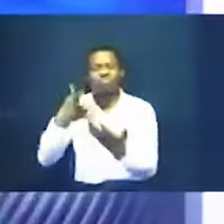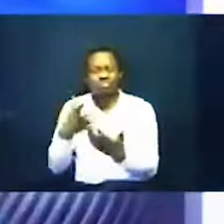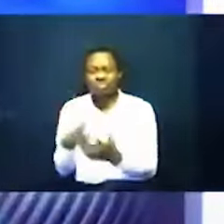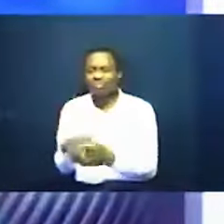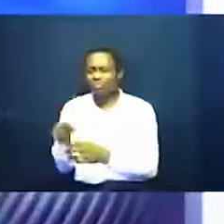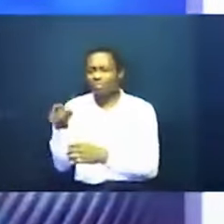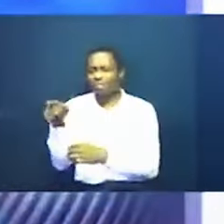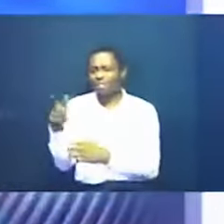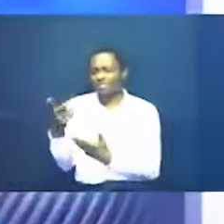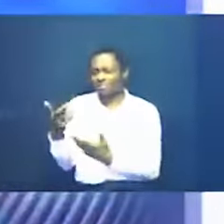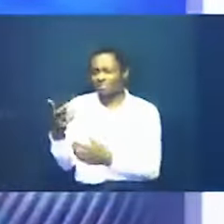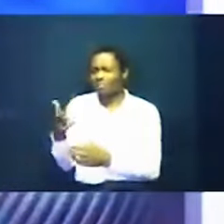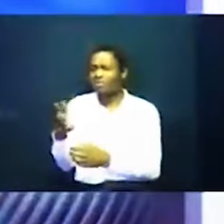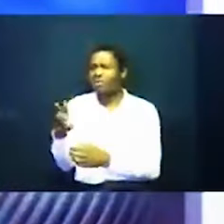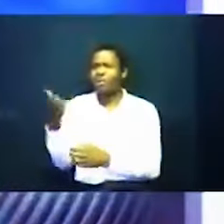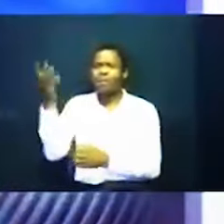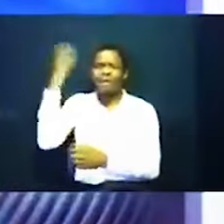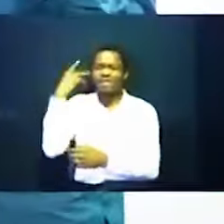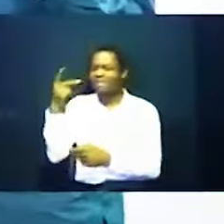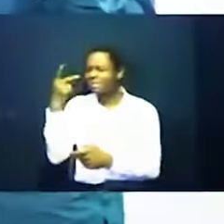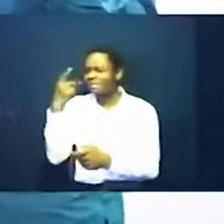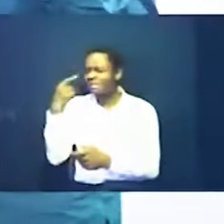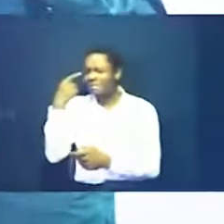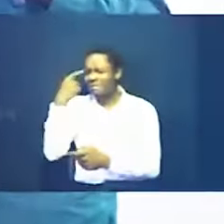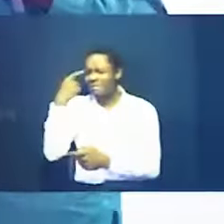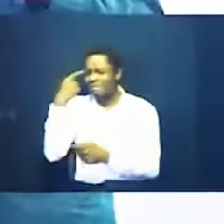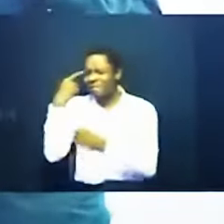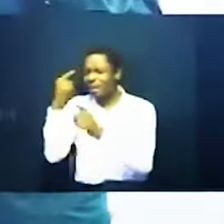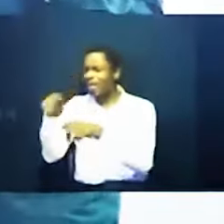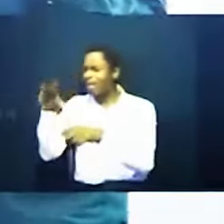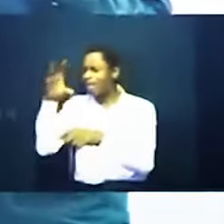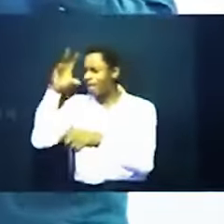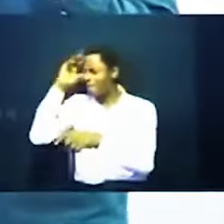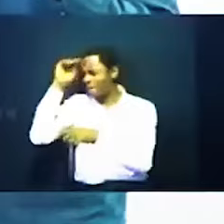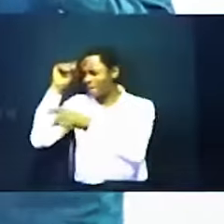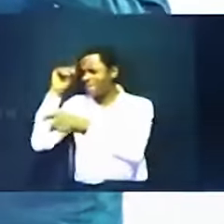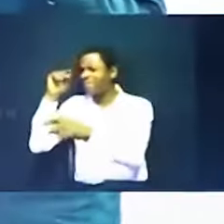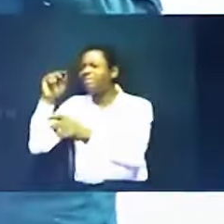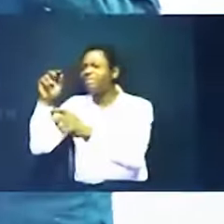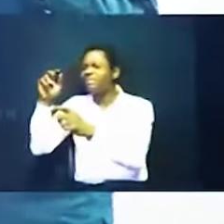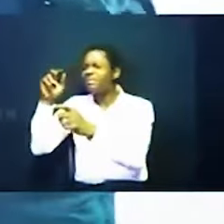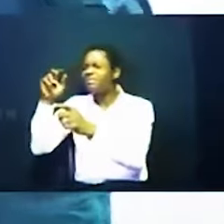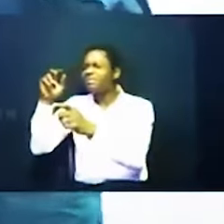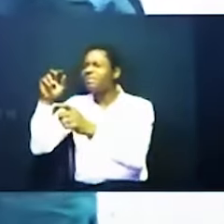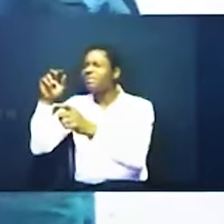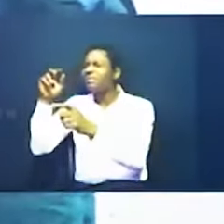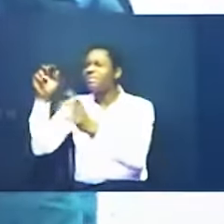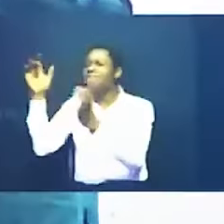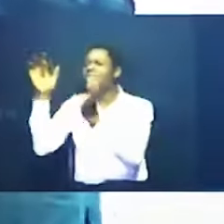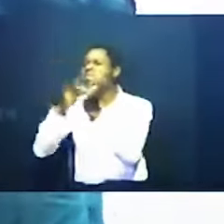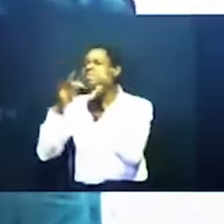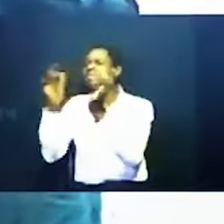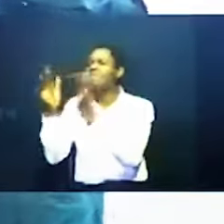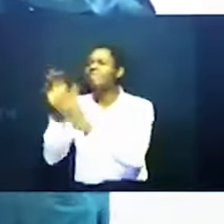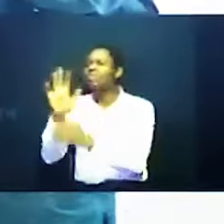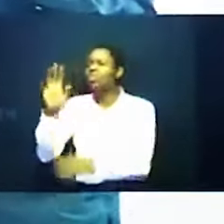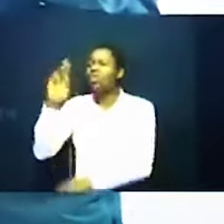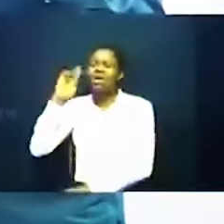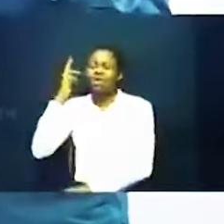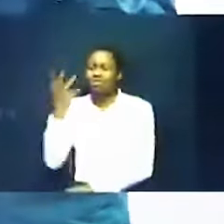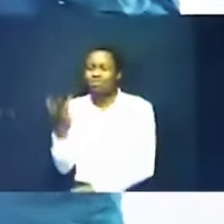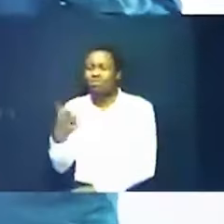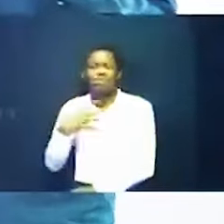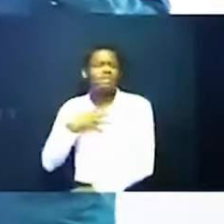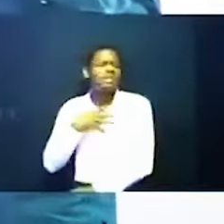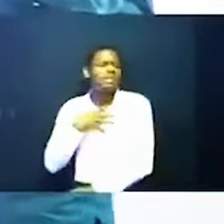that he was Jesus's uncle. Abrenona, eh, and say, oh, yeah, yes, you know, we loved him. Yeah, don't know, we loved his teaching. Yeah, don't